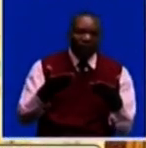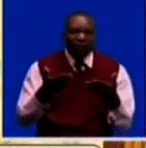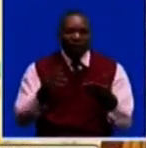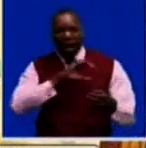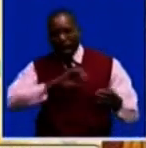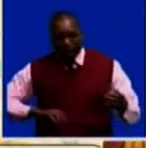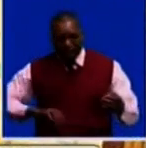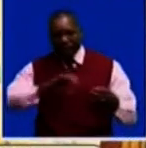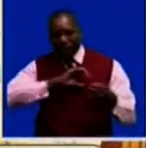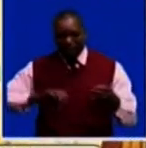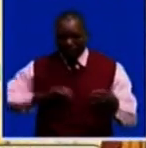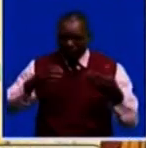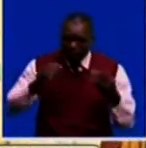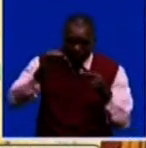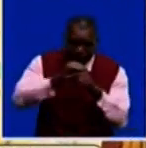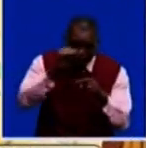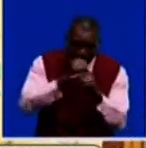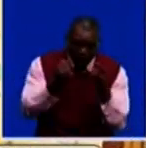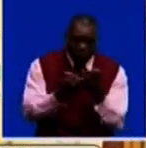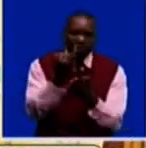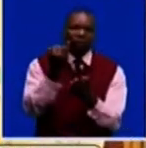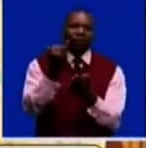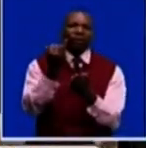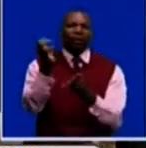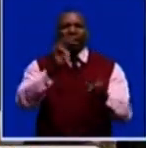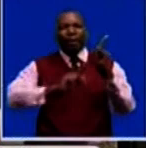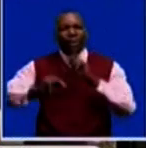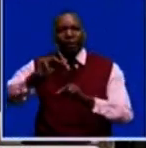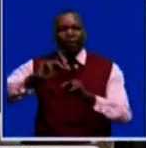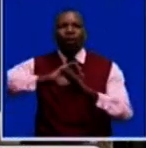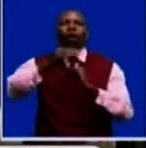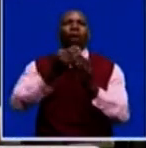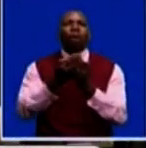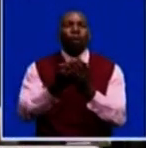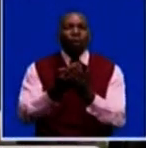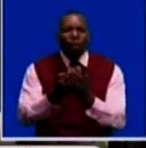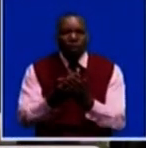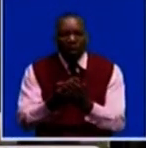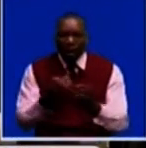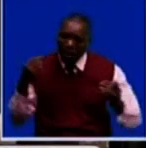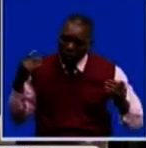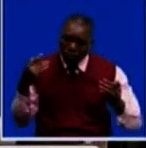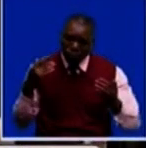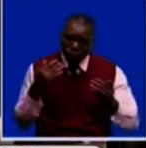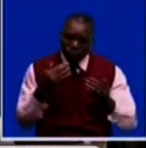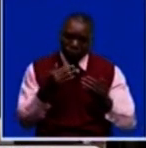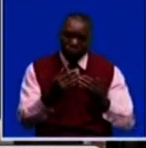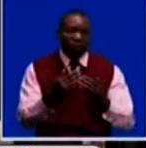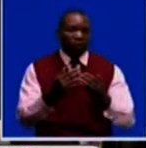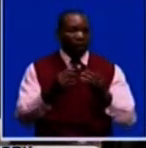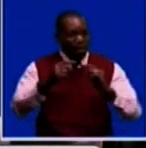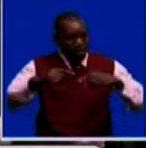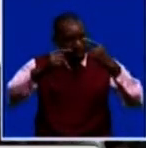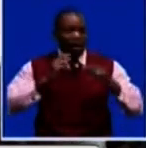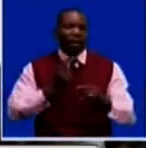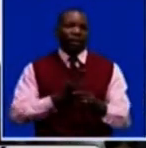institution, training institution, and the general population at large. So far, we've gained strides in the journey